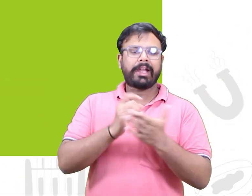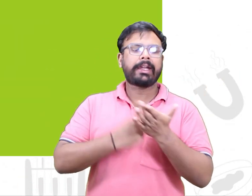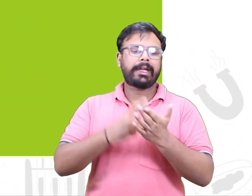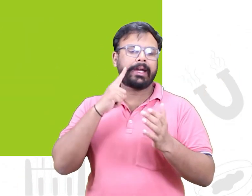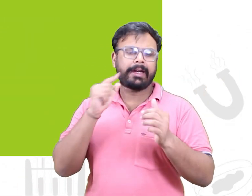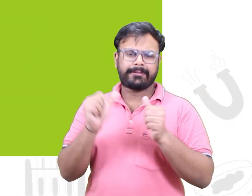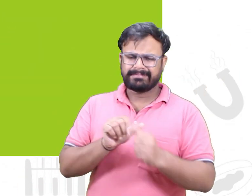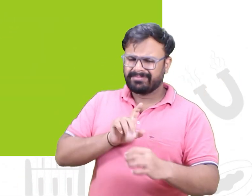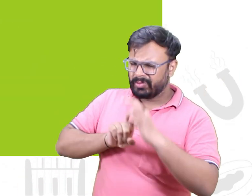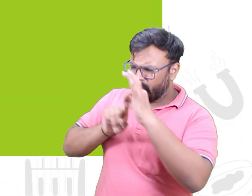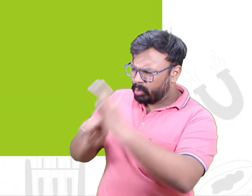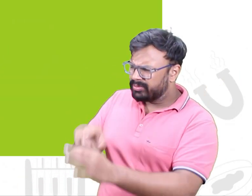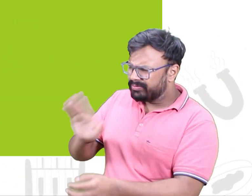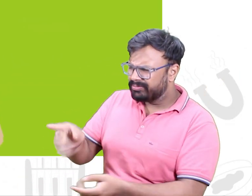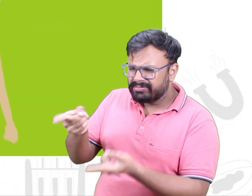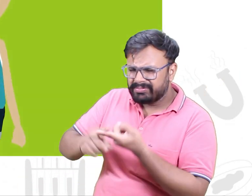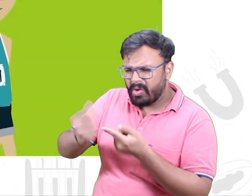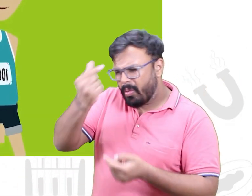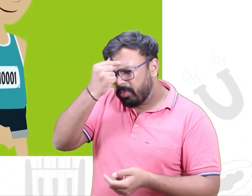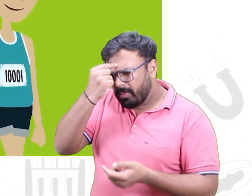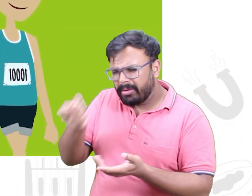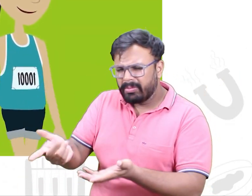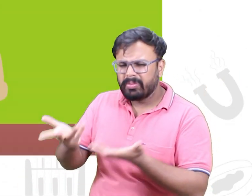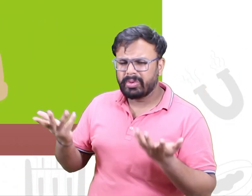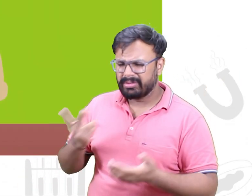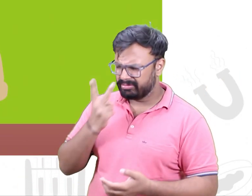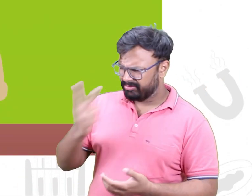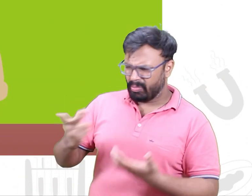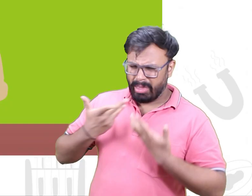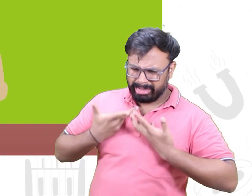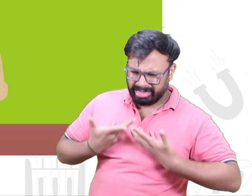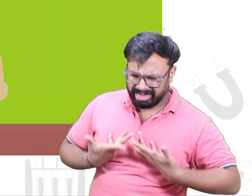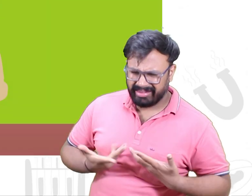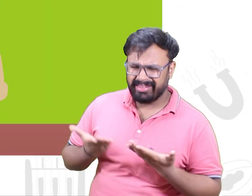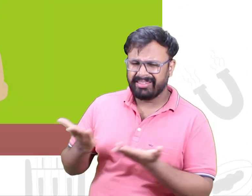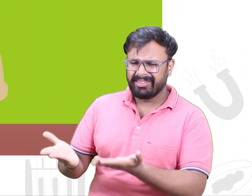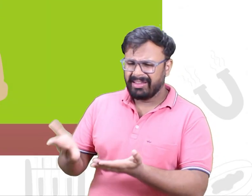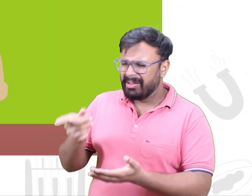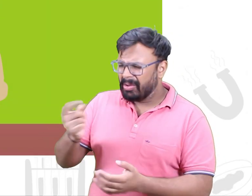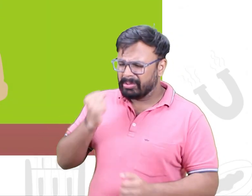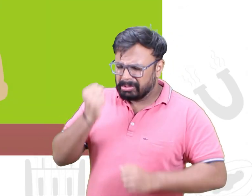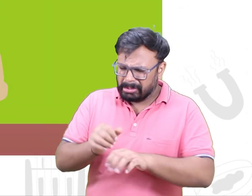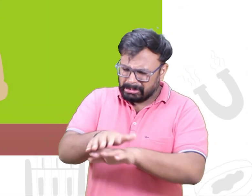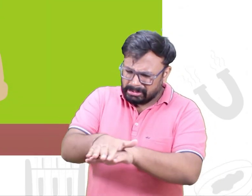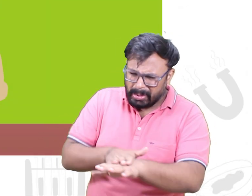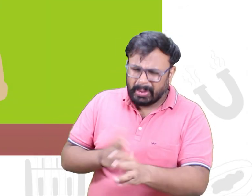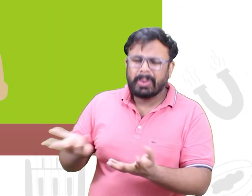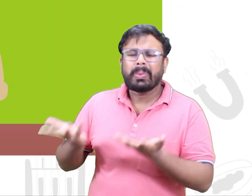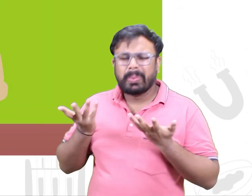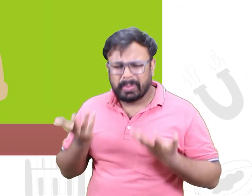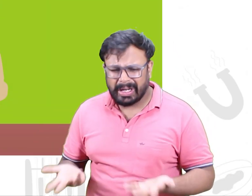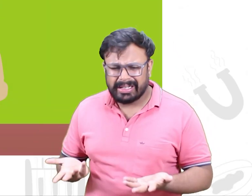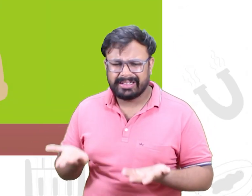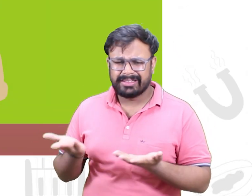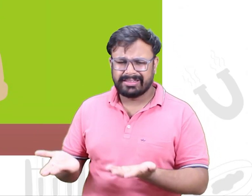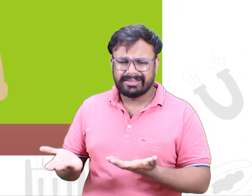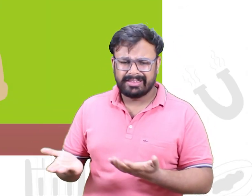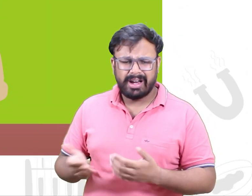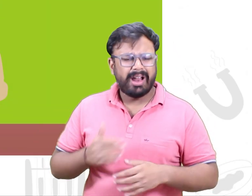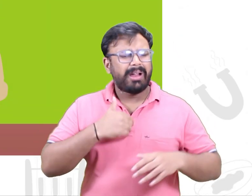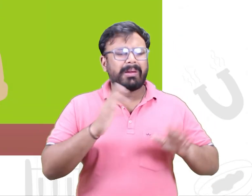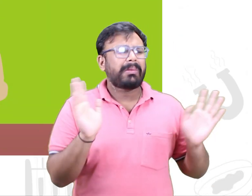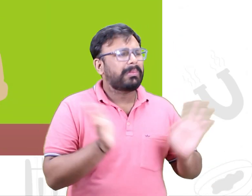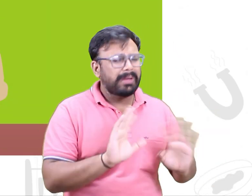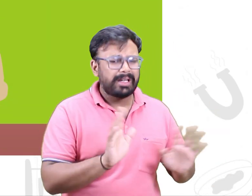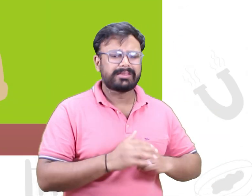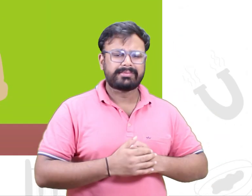and sad. His friend Ria comes to him and inquires, What's the matter, Anil? You look very tired.